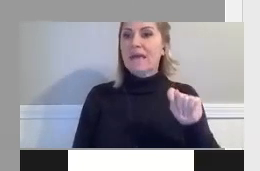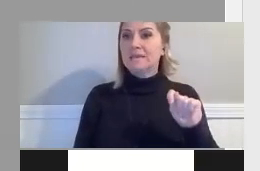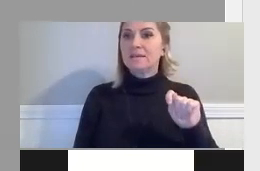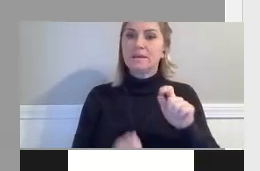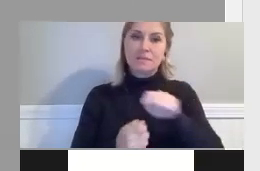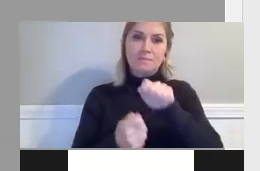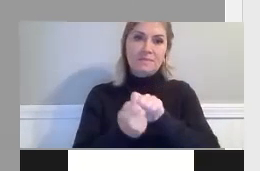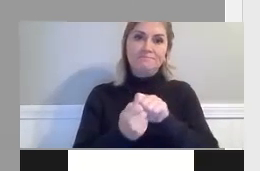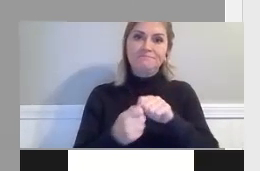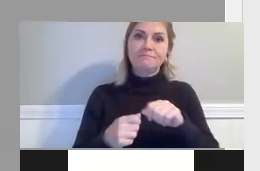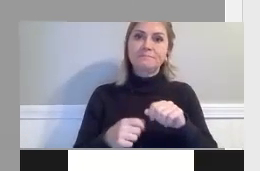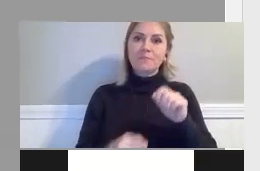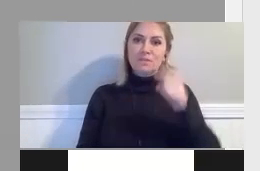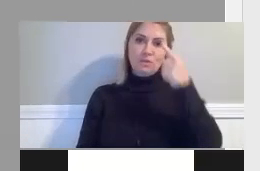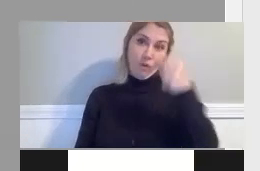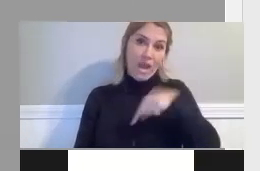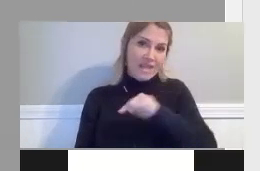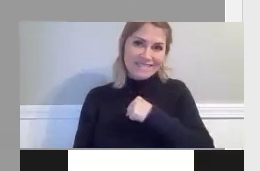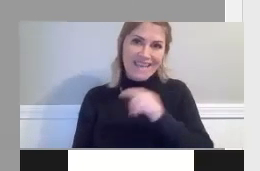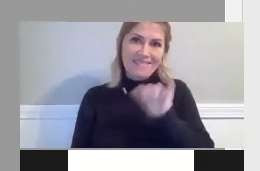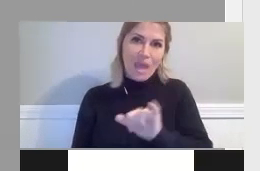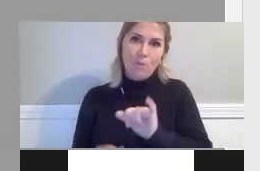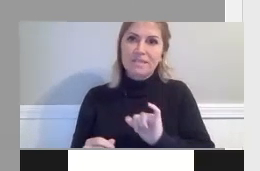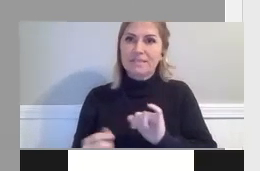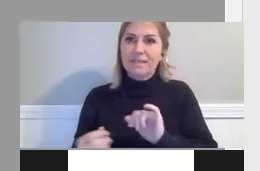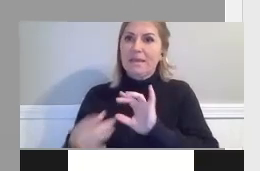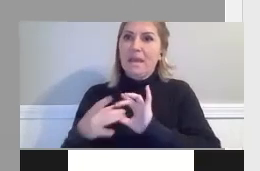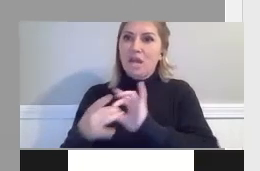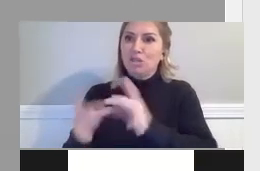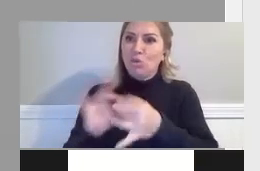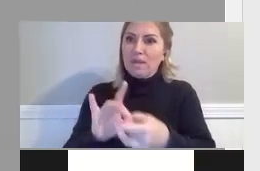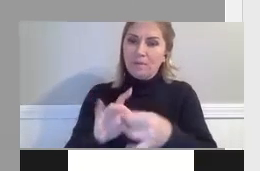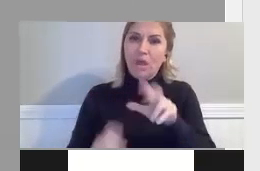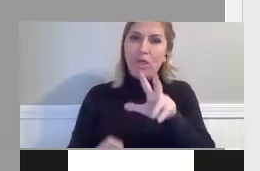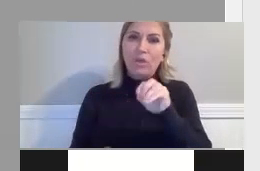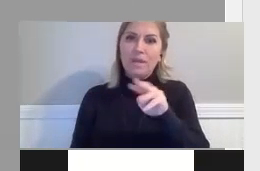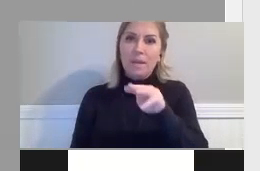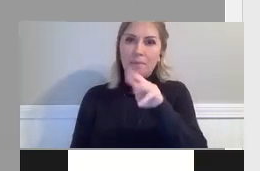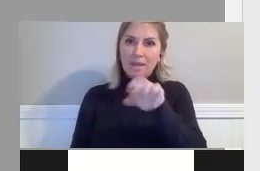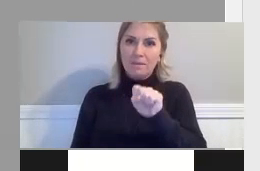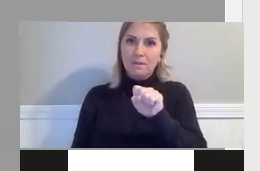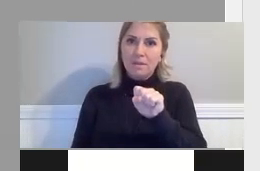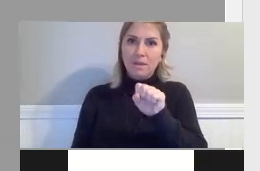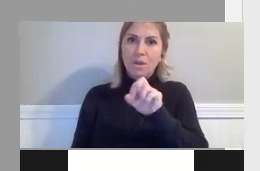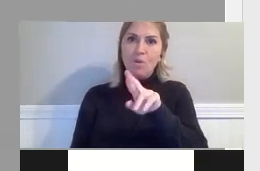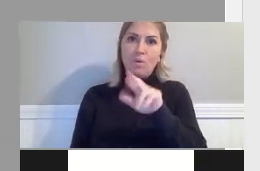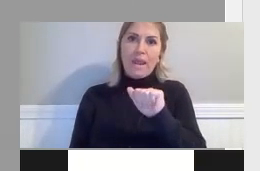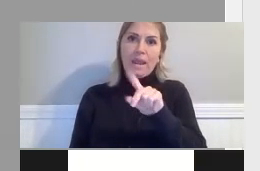criteria. In our case, it was adjoining vertices that have 30-mile radius.